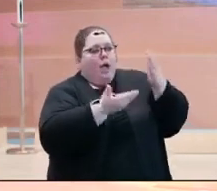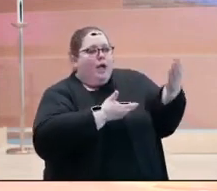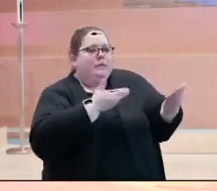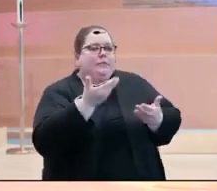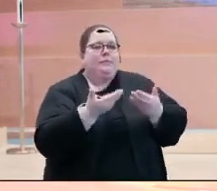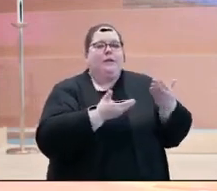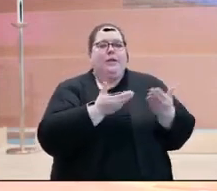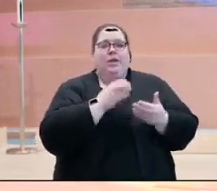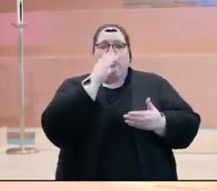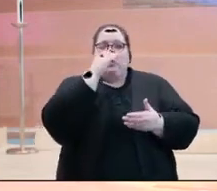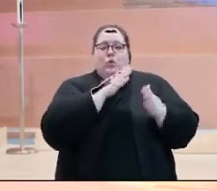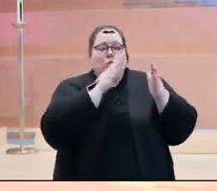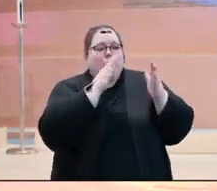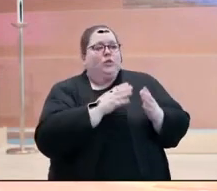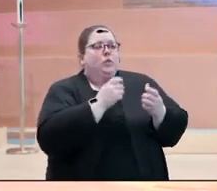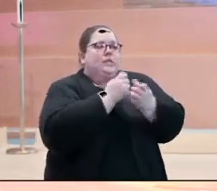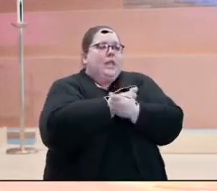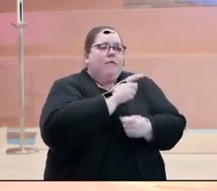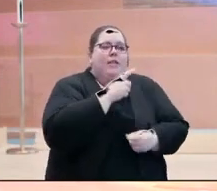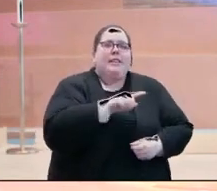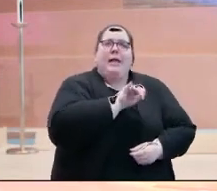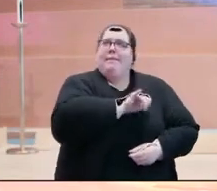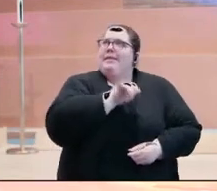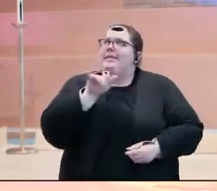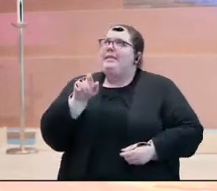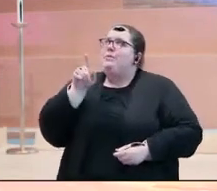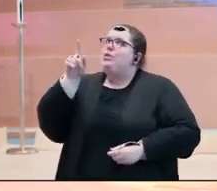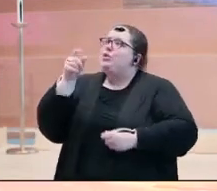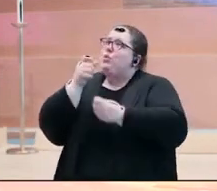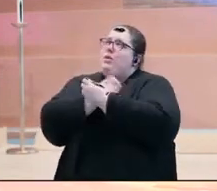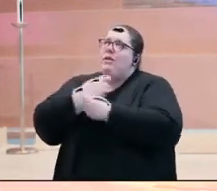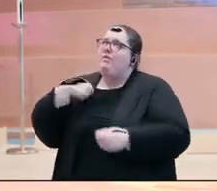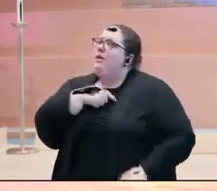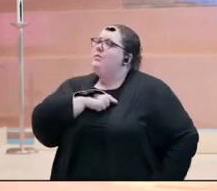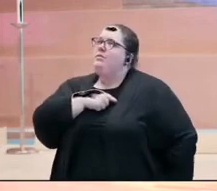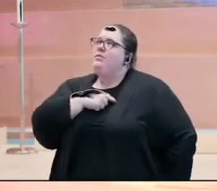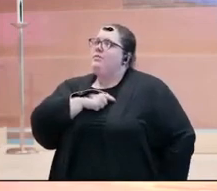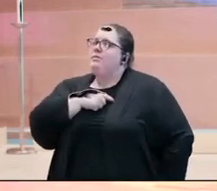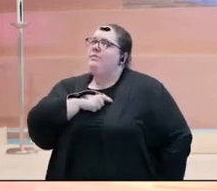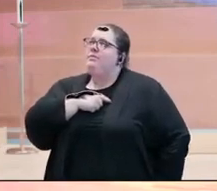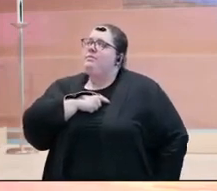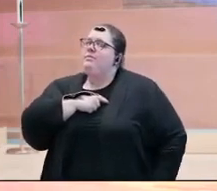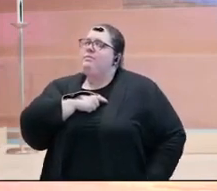love the stranger just in the same way that you have once loved us.